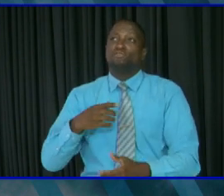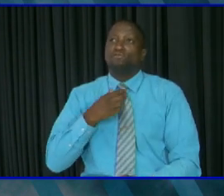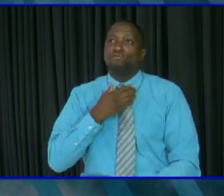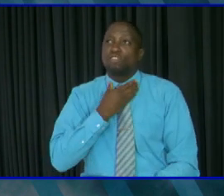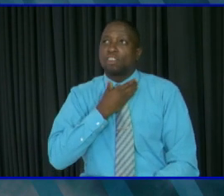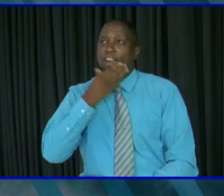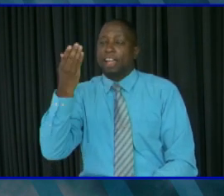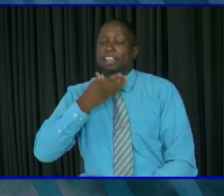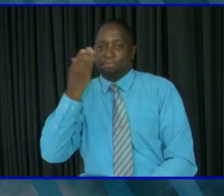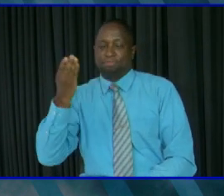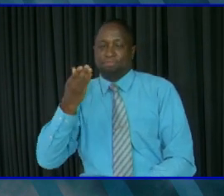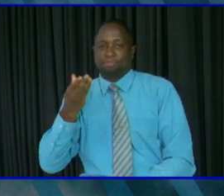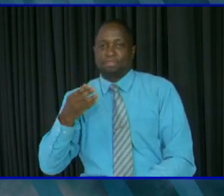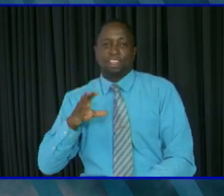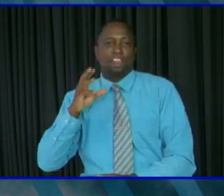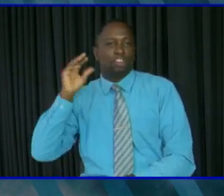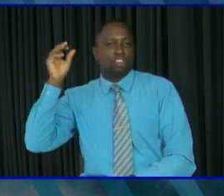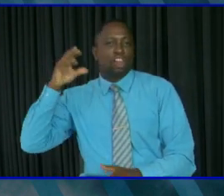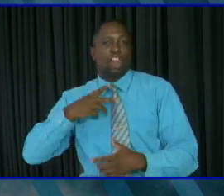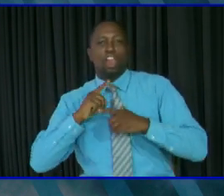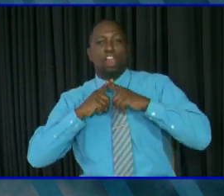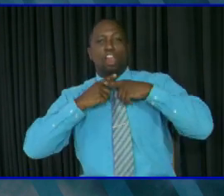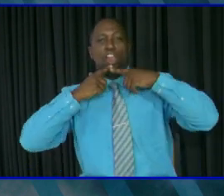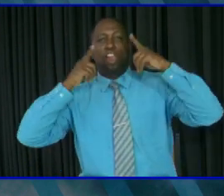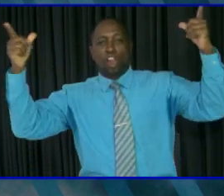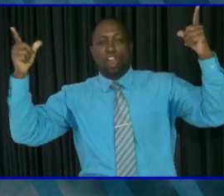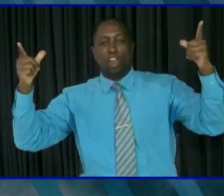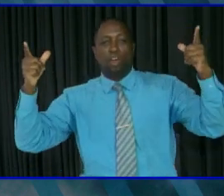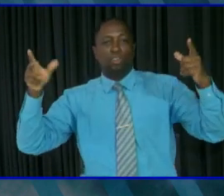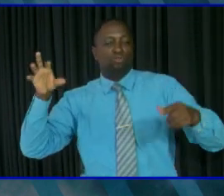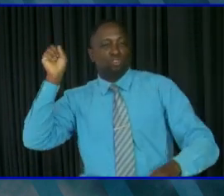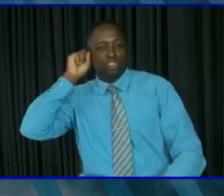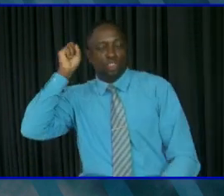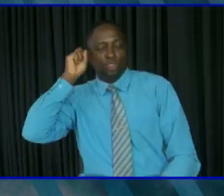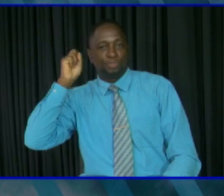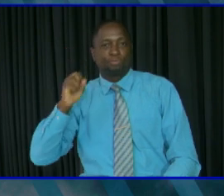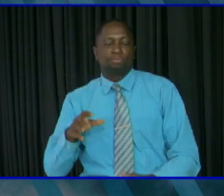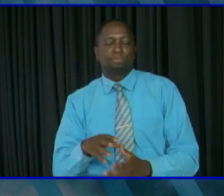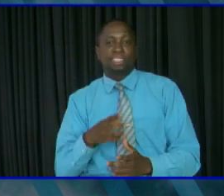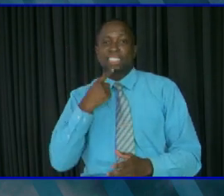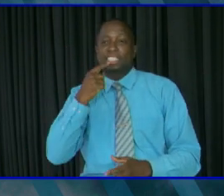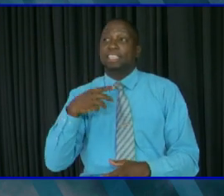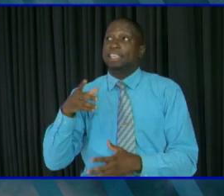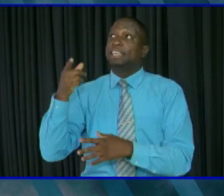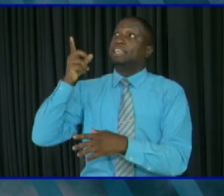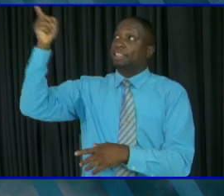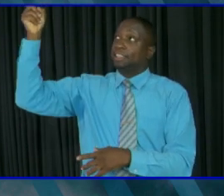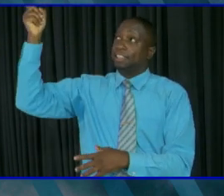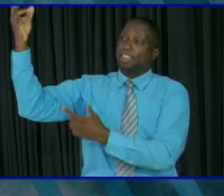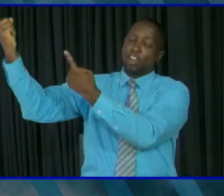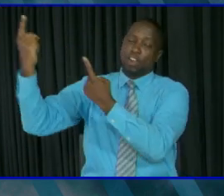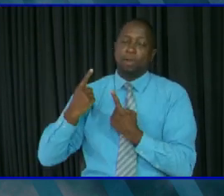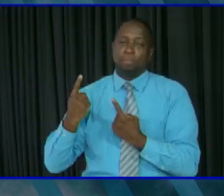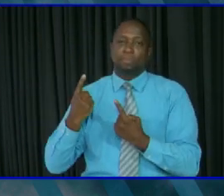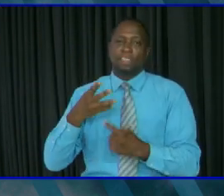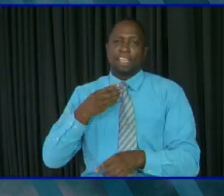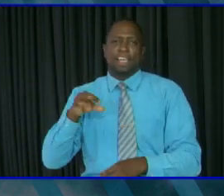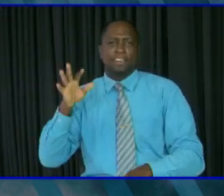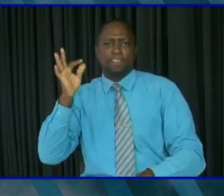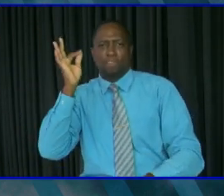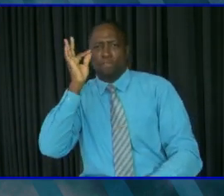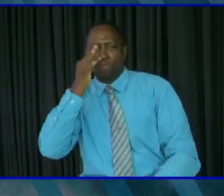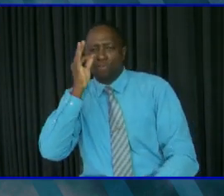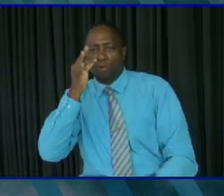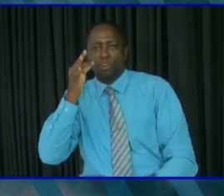to meet him.' Then all those virgins arose and trimmed their lamps. And the foolish said unto